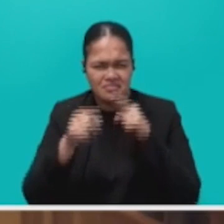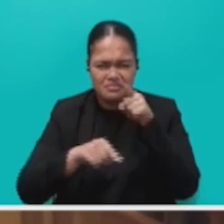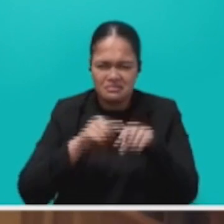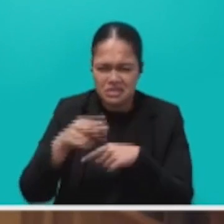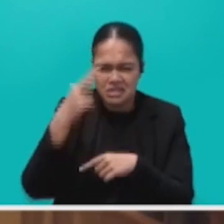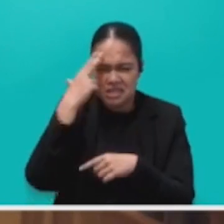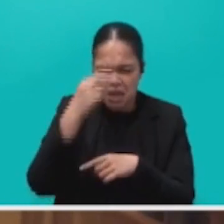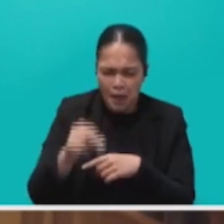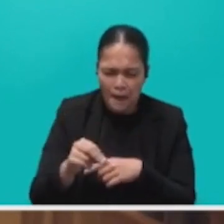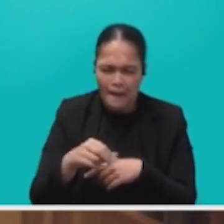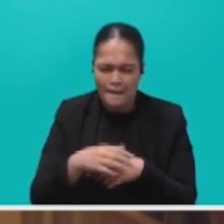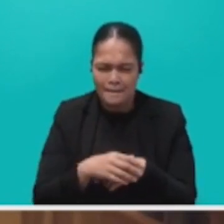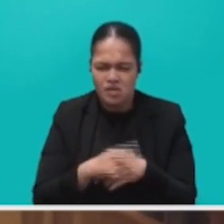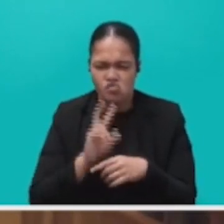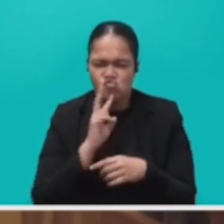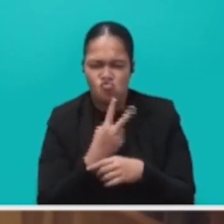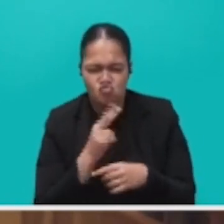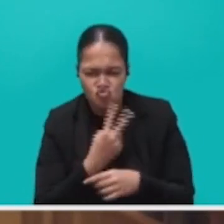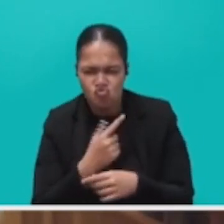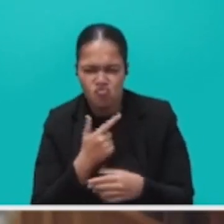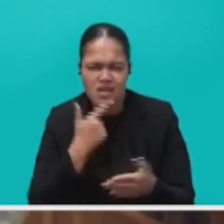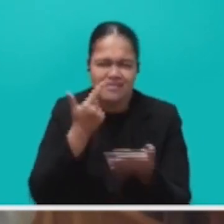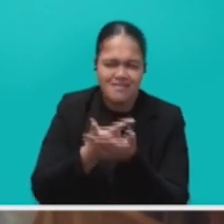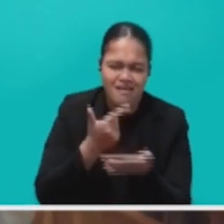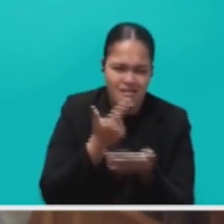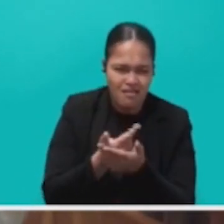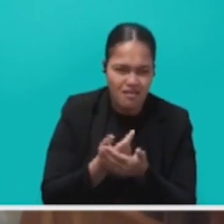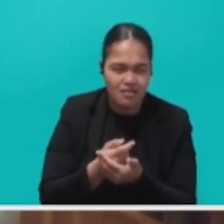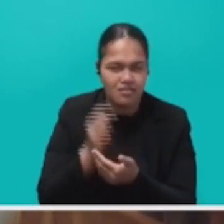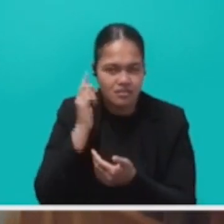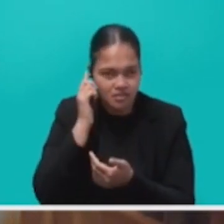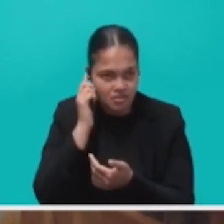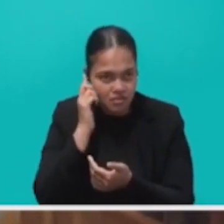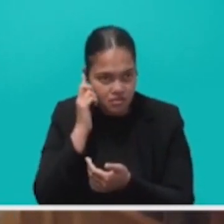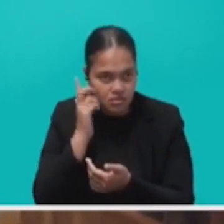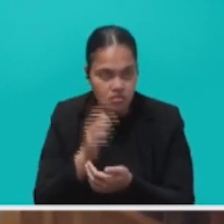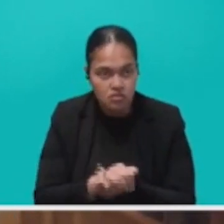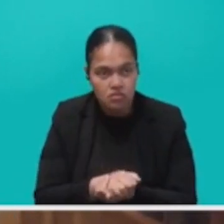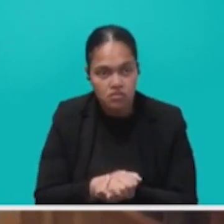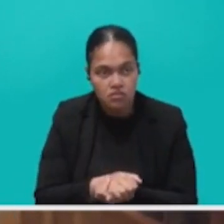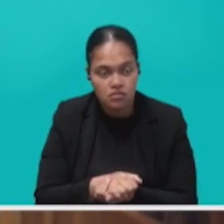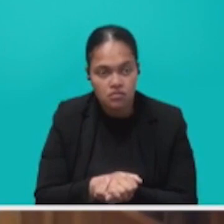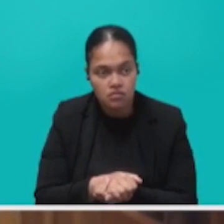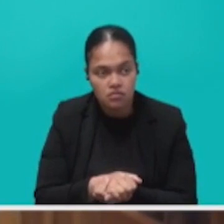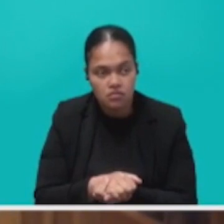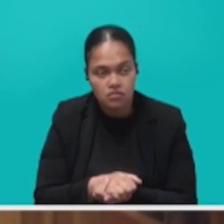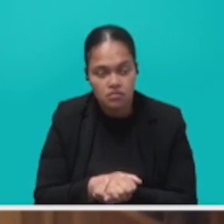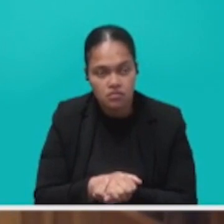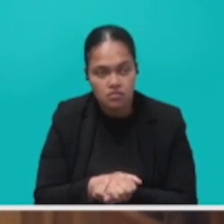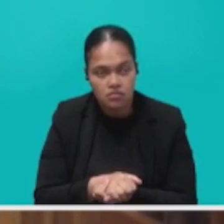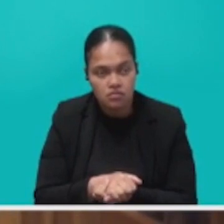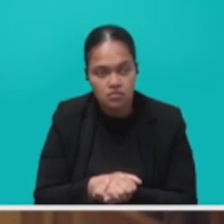people crooks and liars and What's all the that point of kind order? stuff.